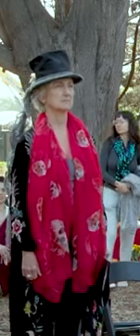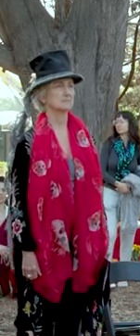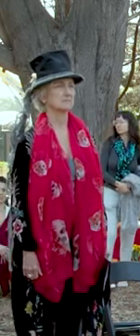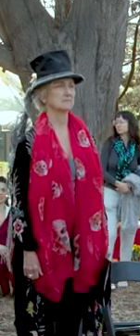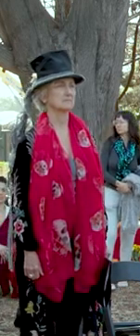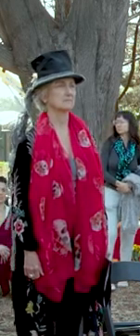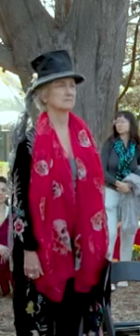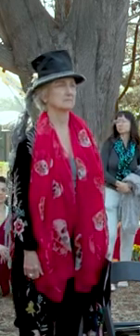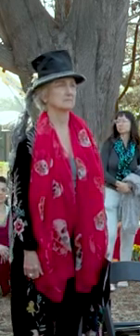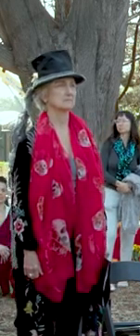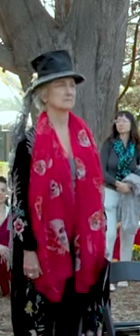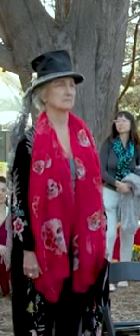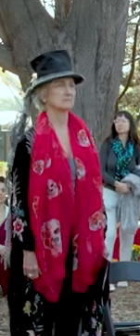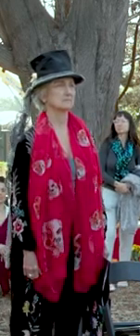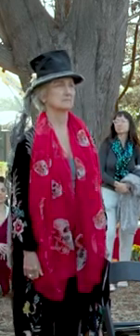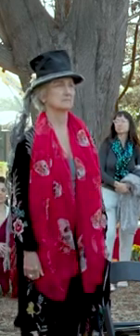Christine Wilson,